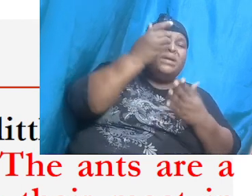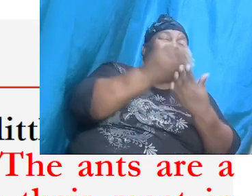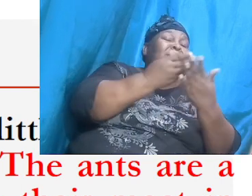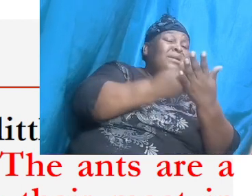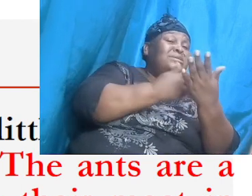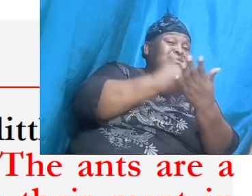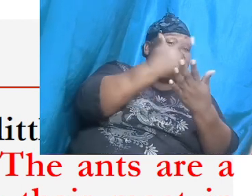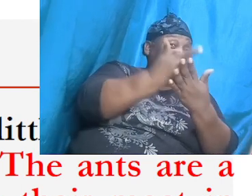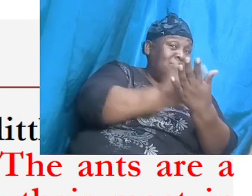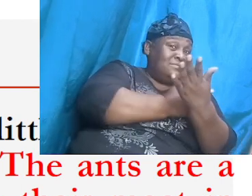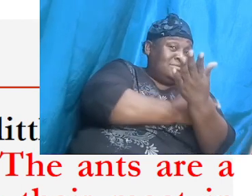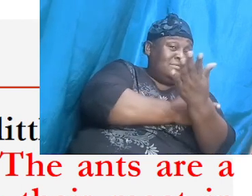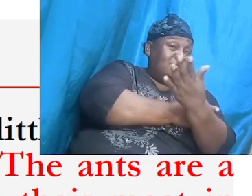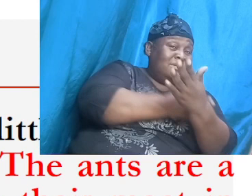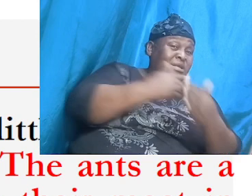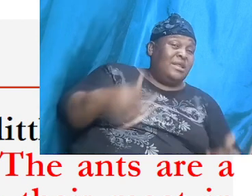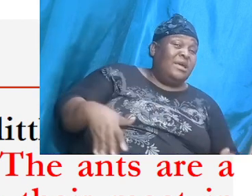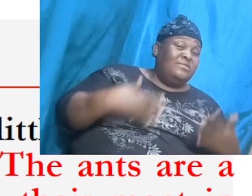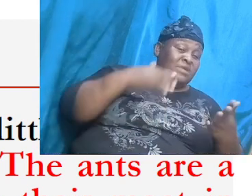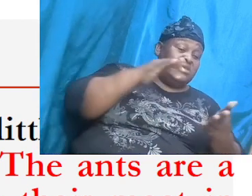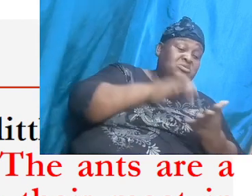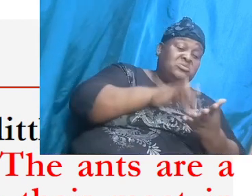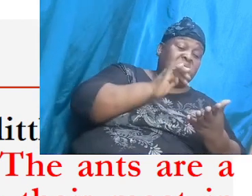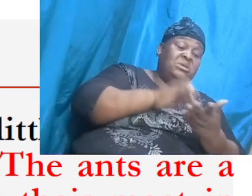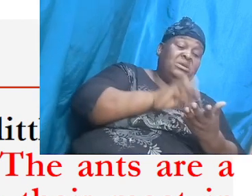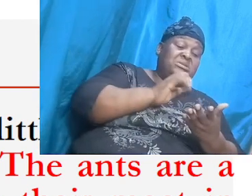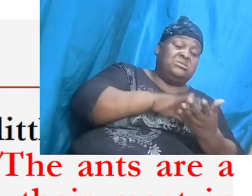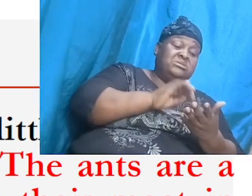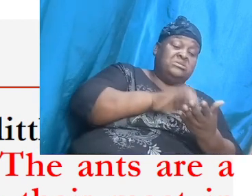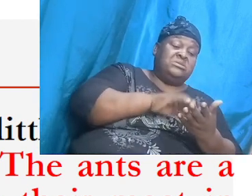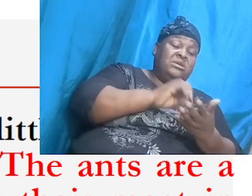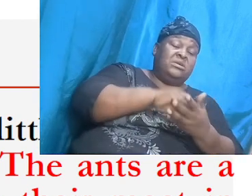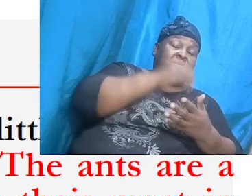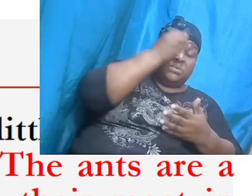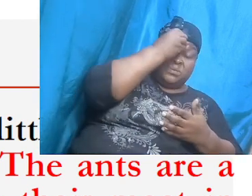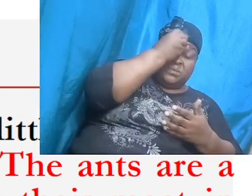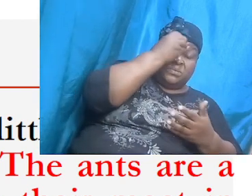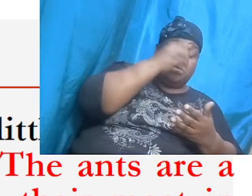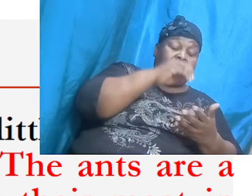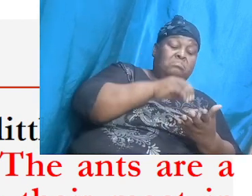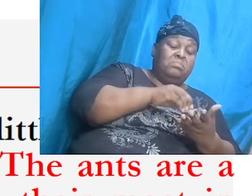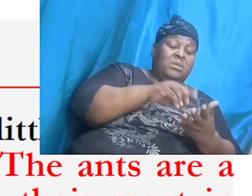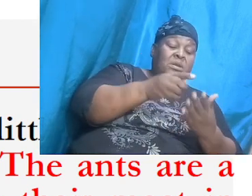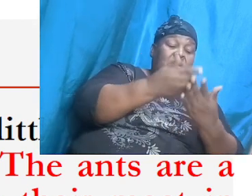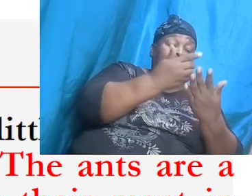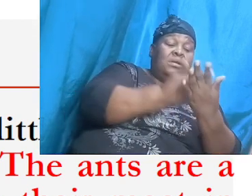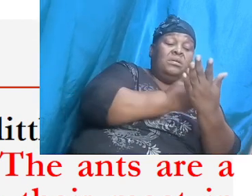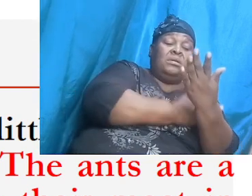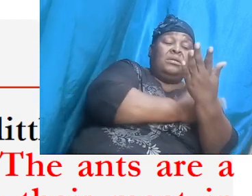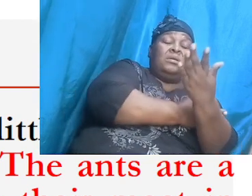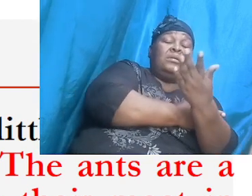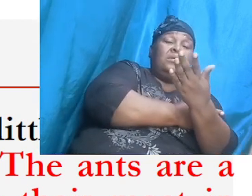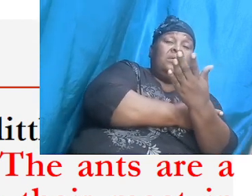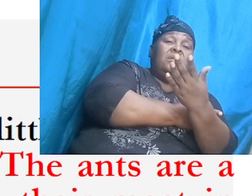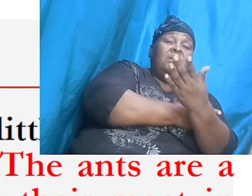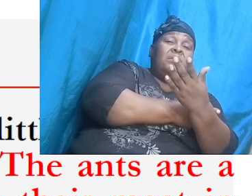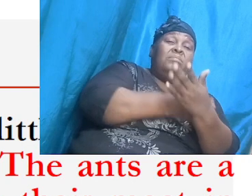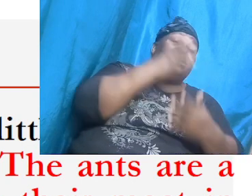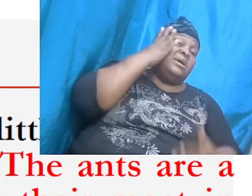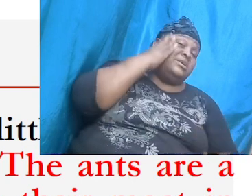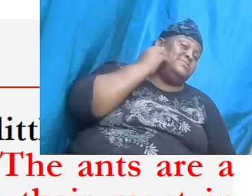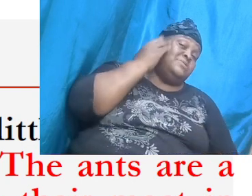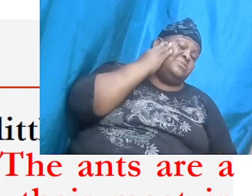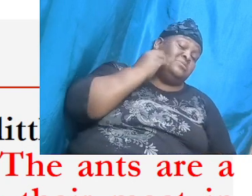we can study it. We can learn a lesson by studying. We can learn a lesson, praise God, by